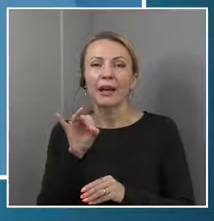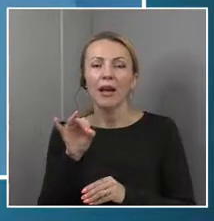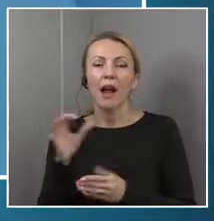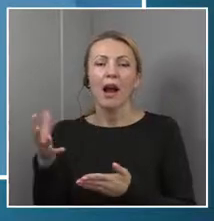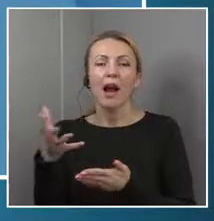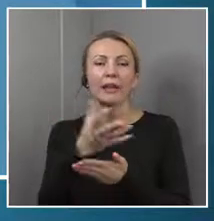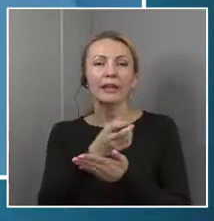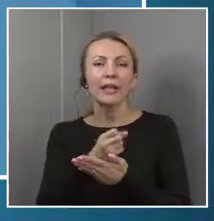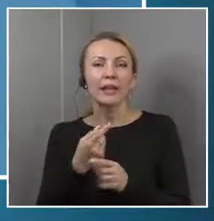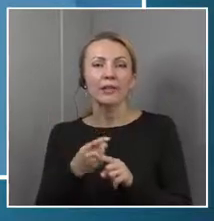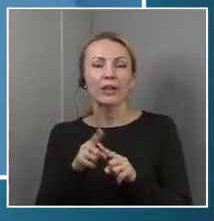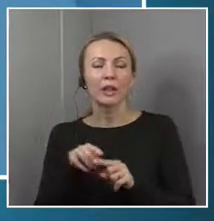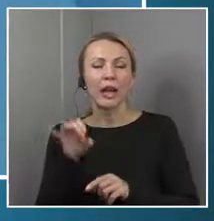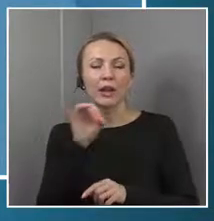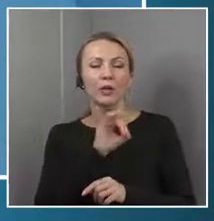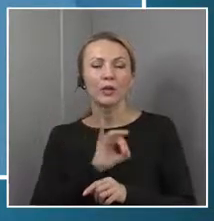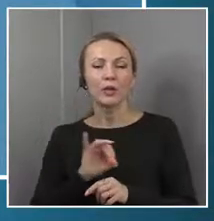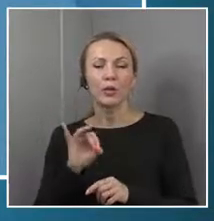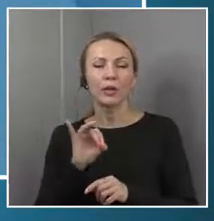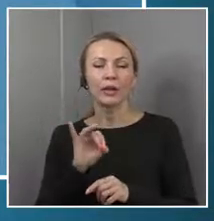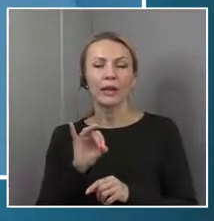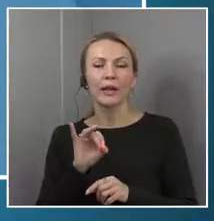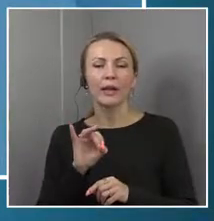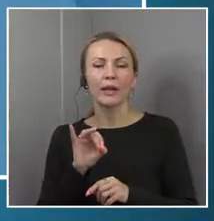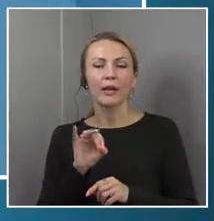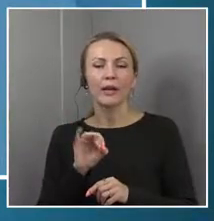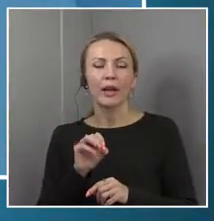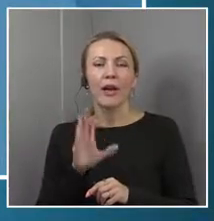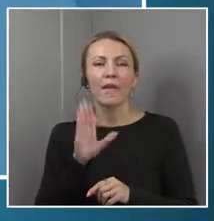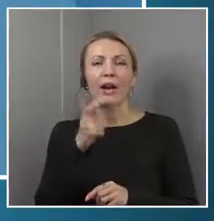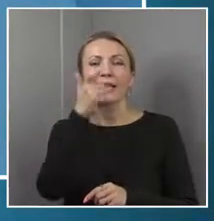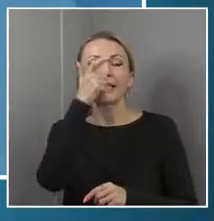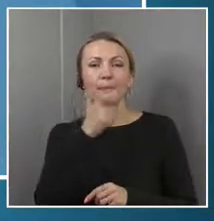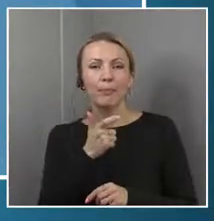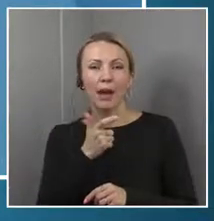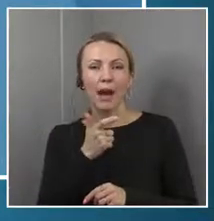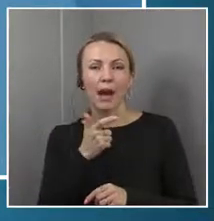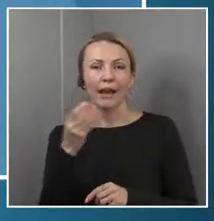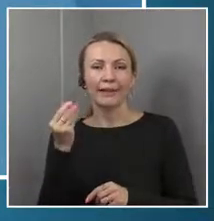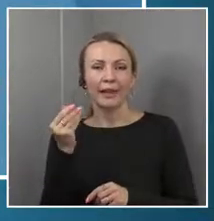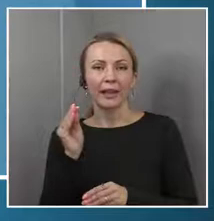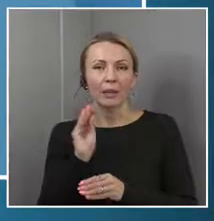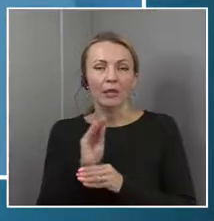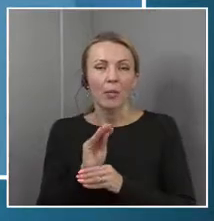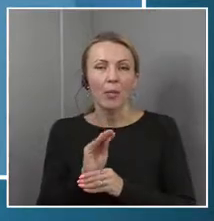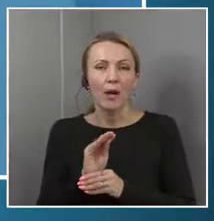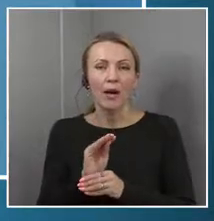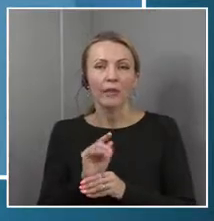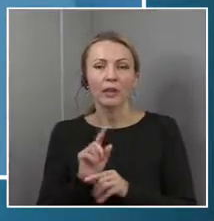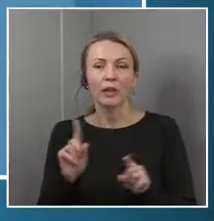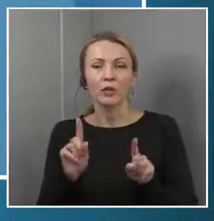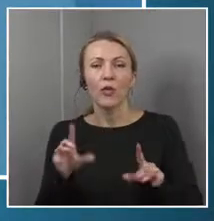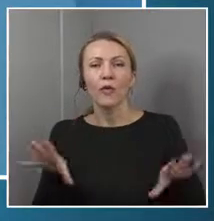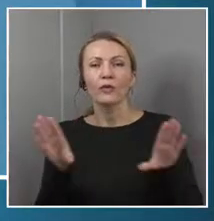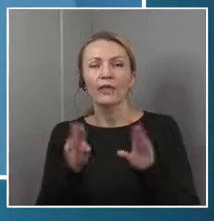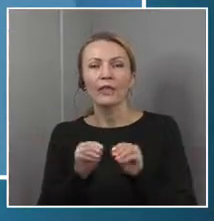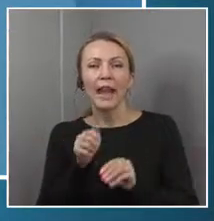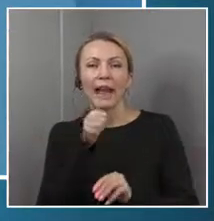And I think that collecting is about investing into